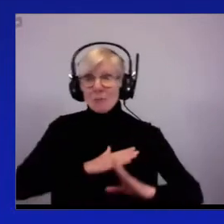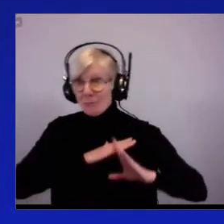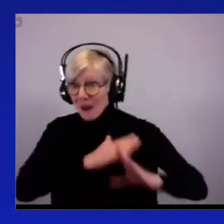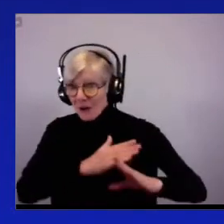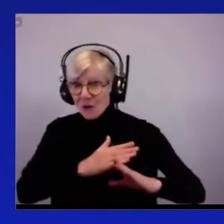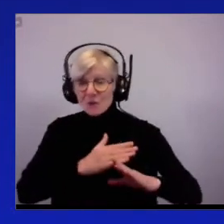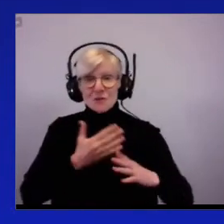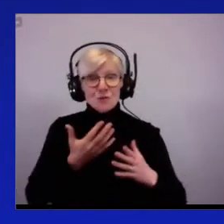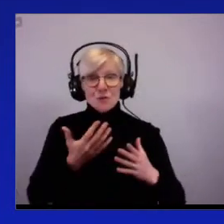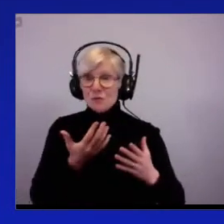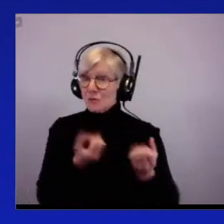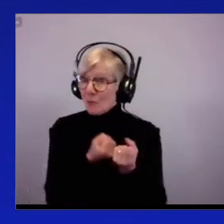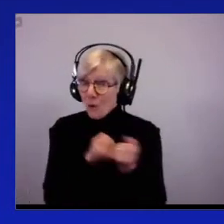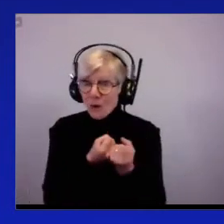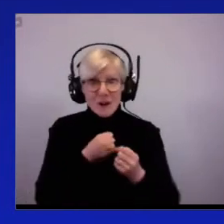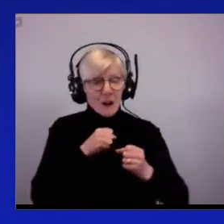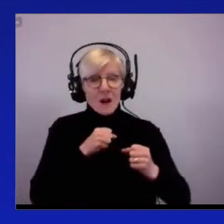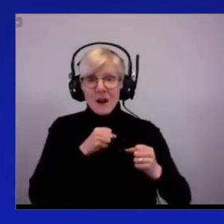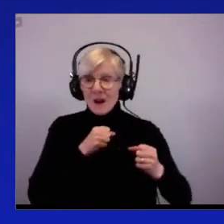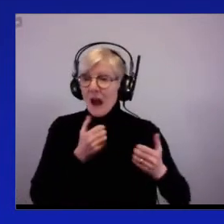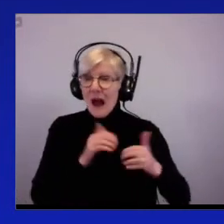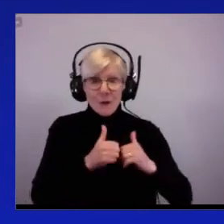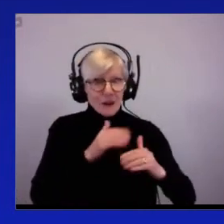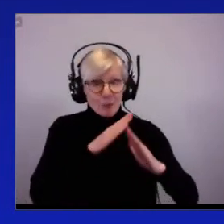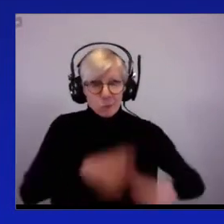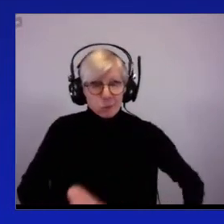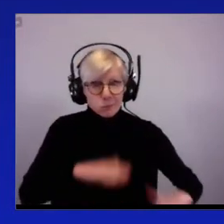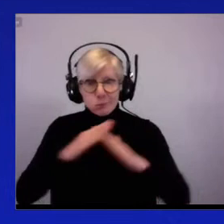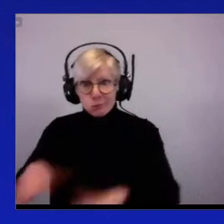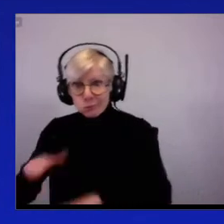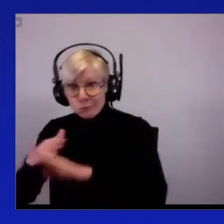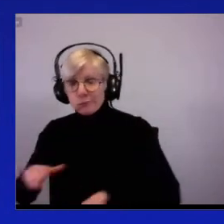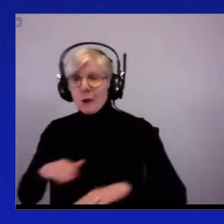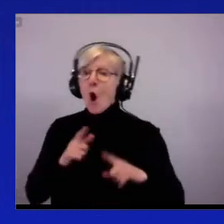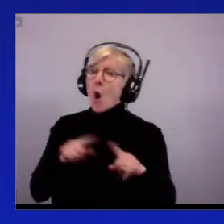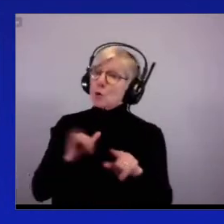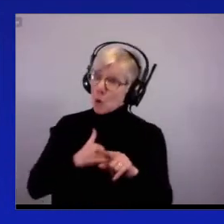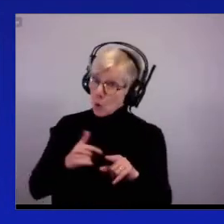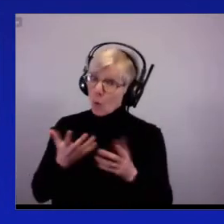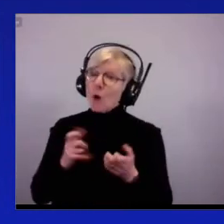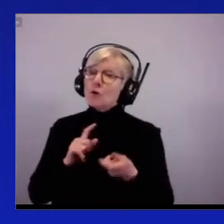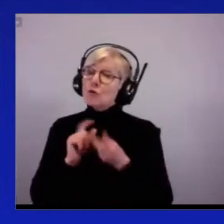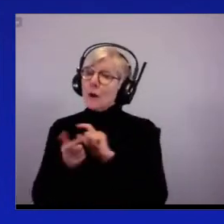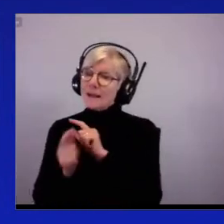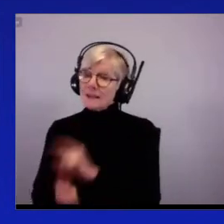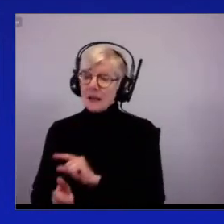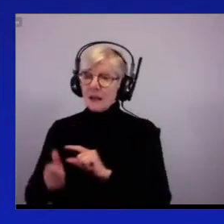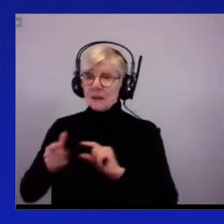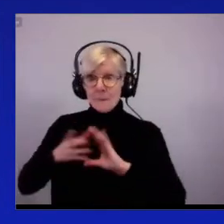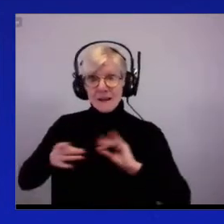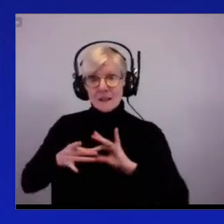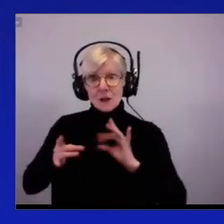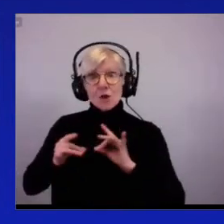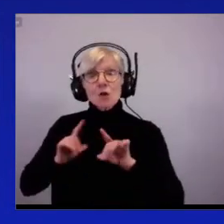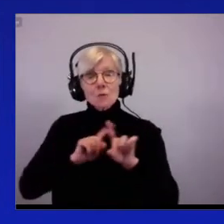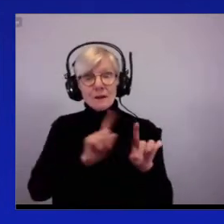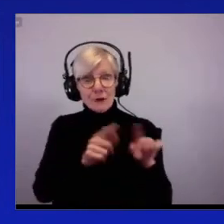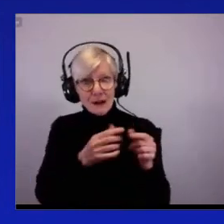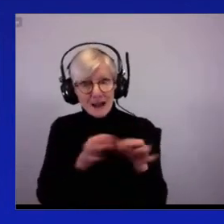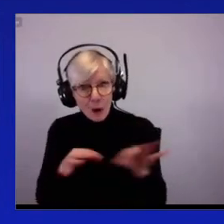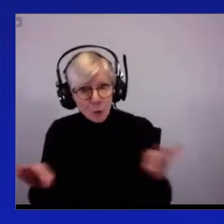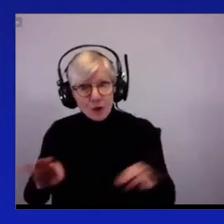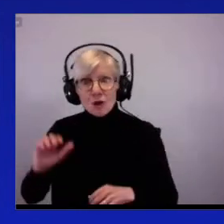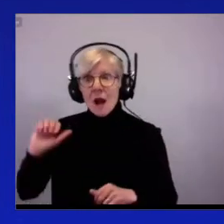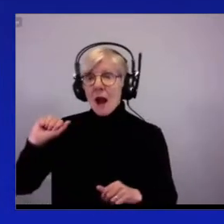those barriers. We're looking at culturally appropriate messaging. We've already translated messaging into Somali, into Arabic,